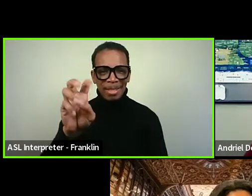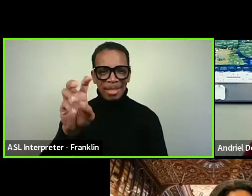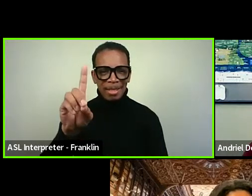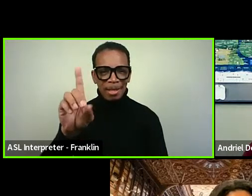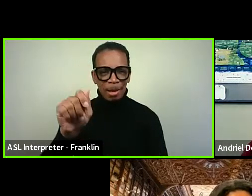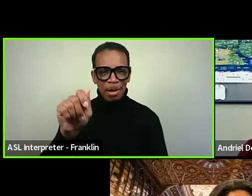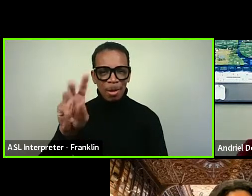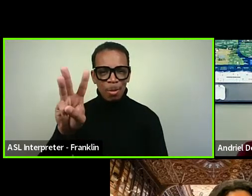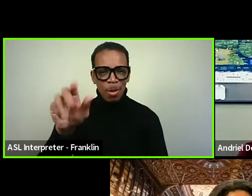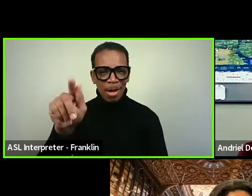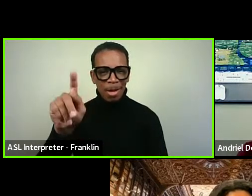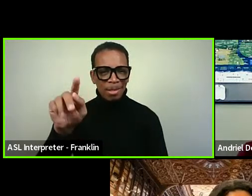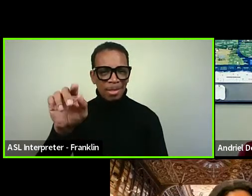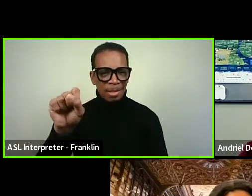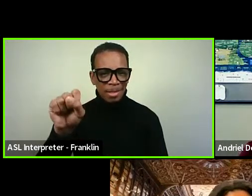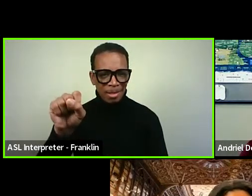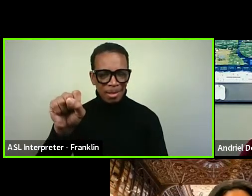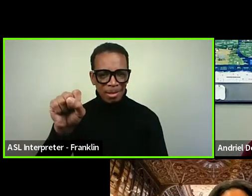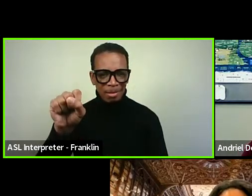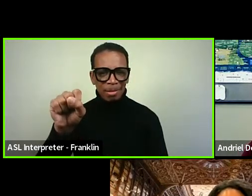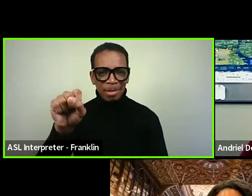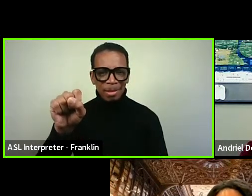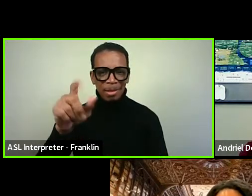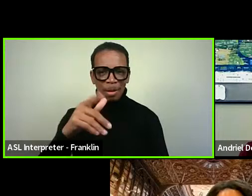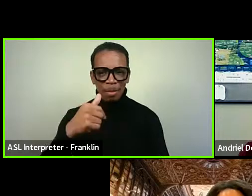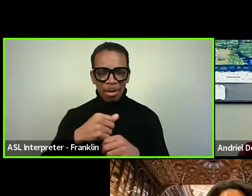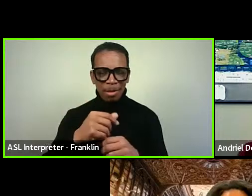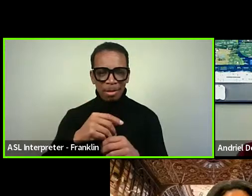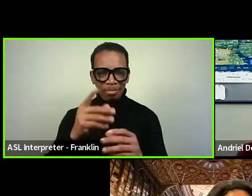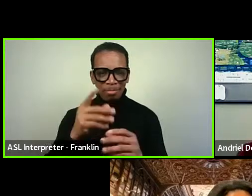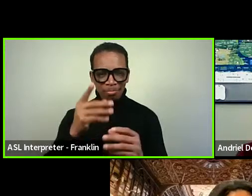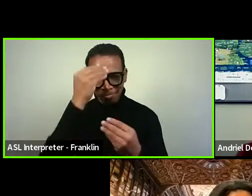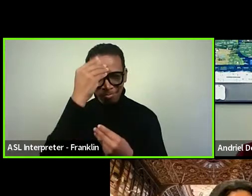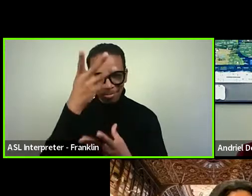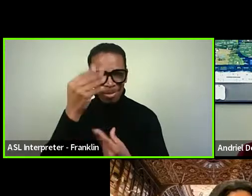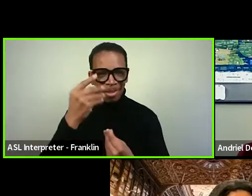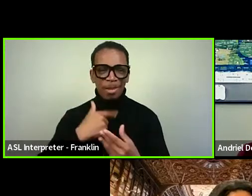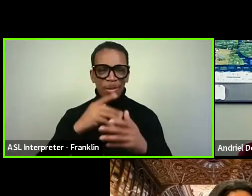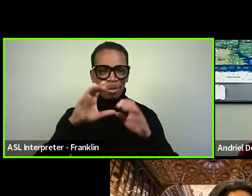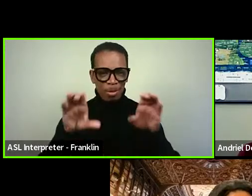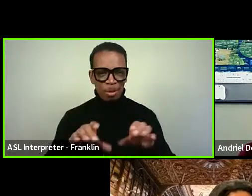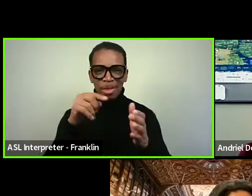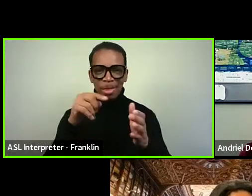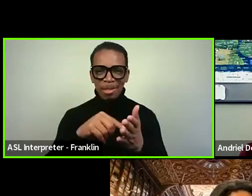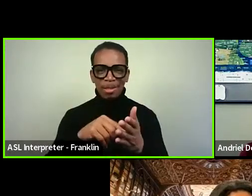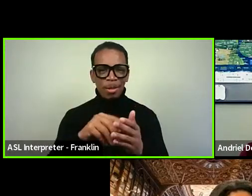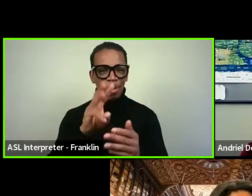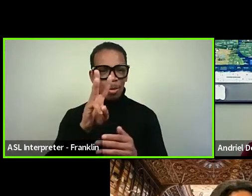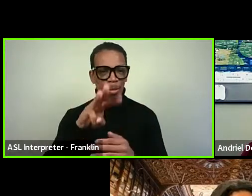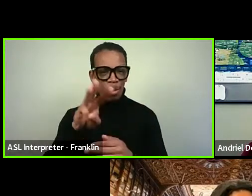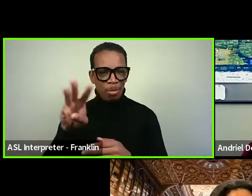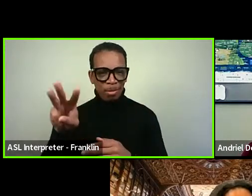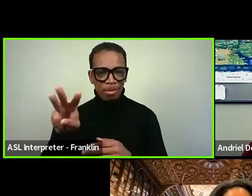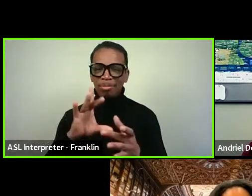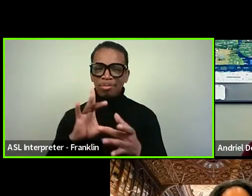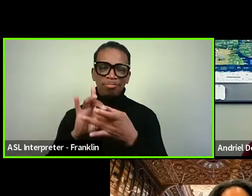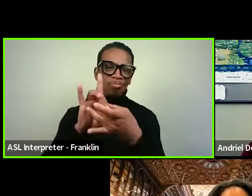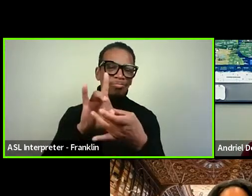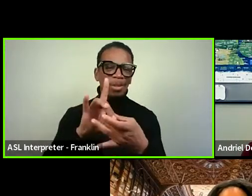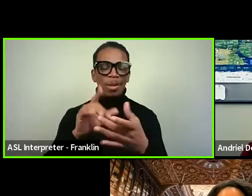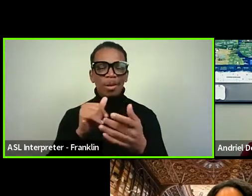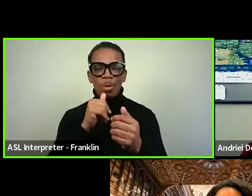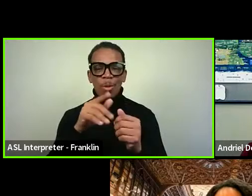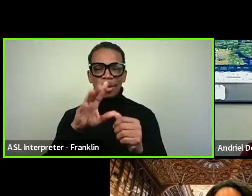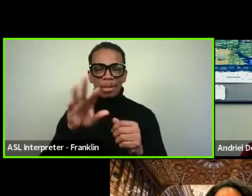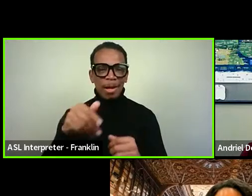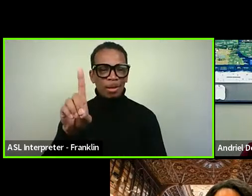Watts, and I want to make a note that we're doing this this webinar in conjunction with